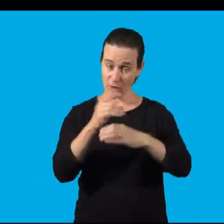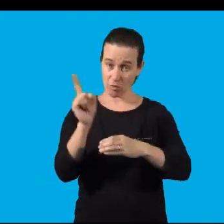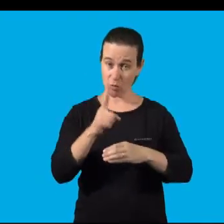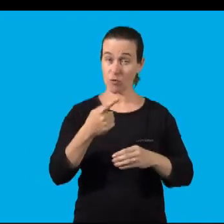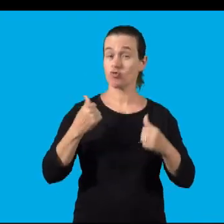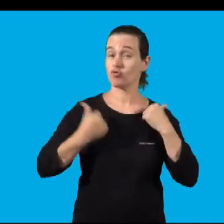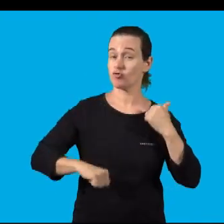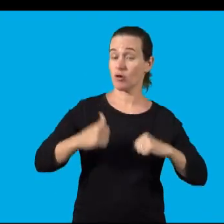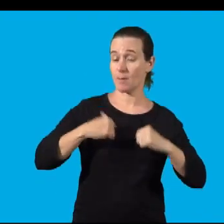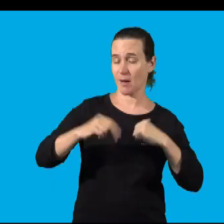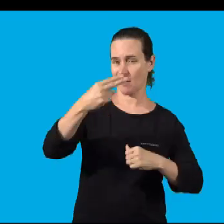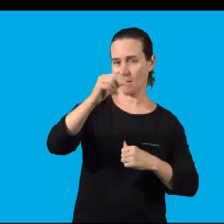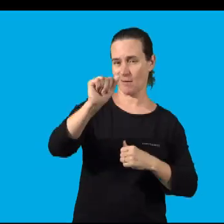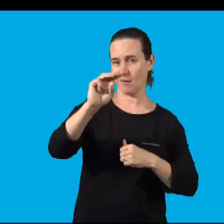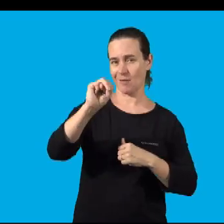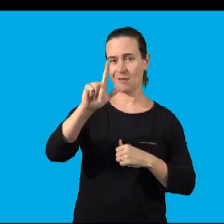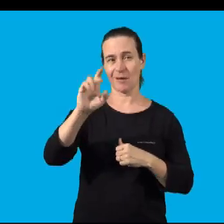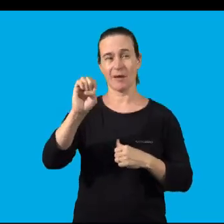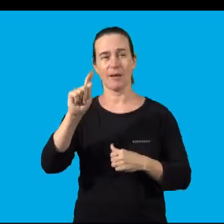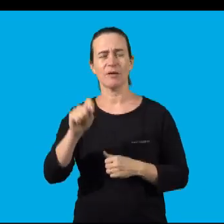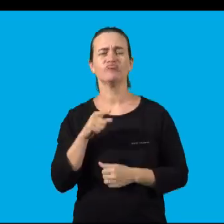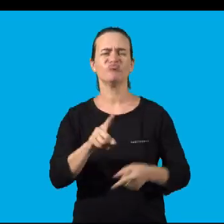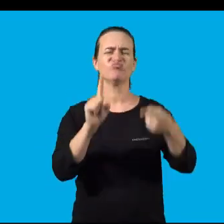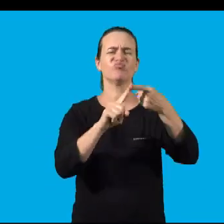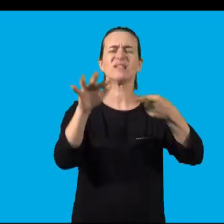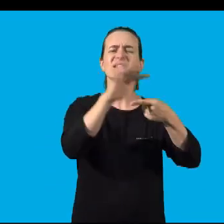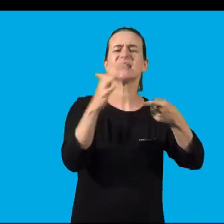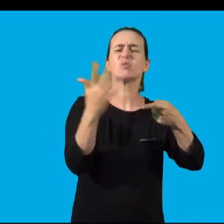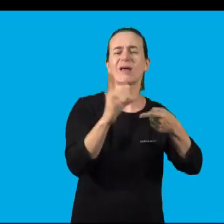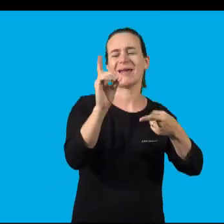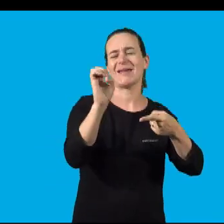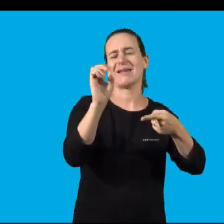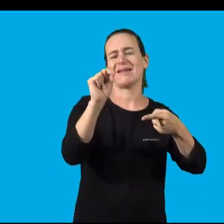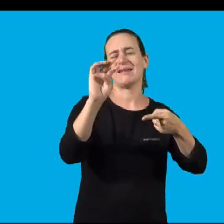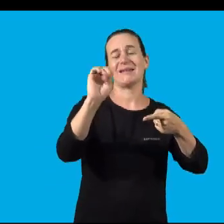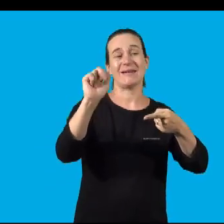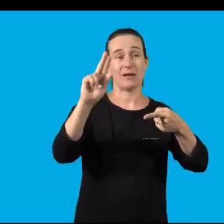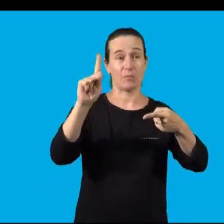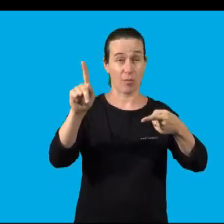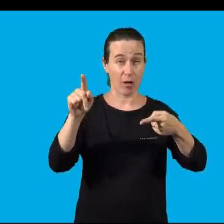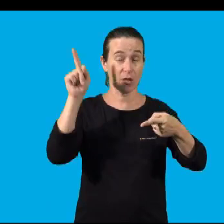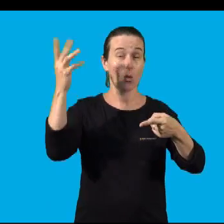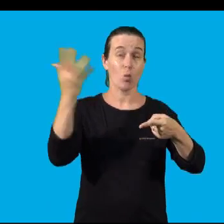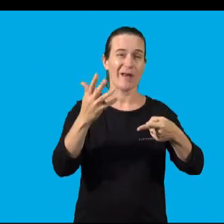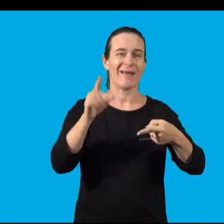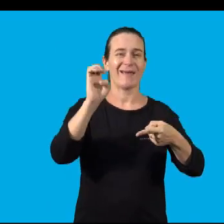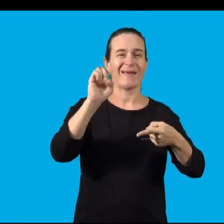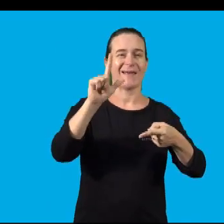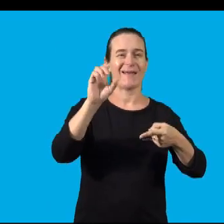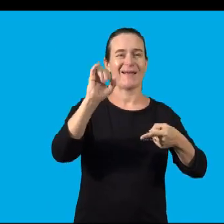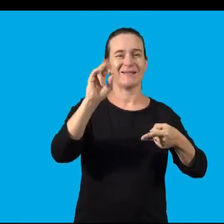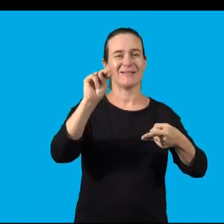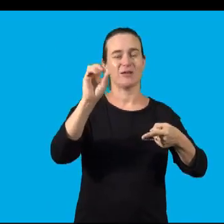Hamlet. The setting is Denmark. The primary setting of the play is Elsinore